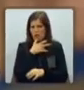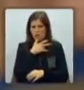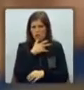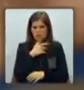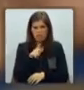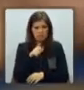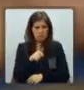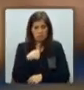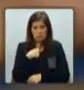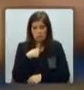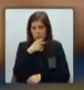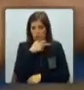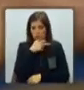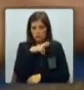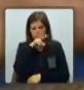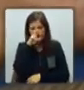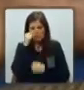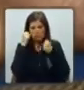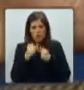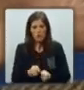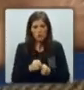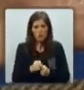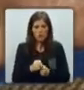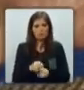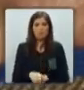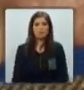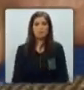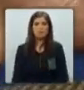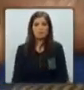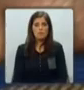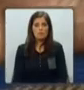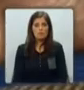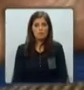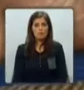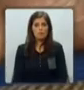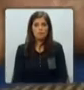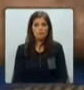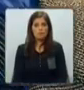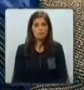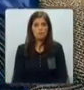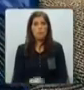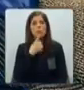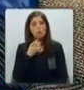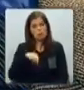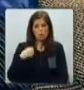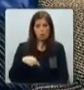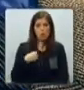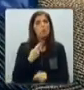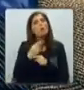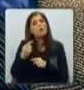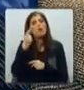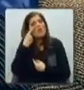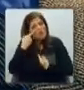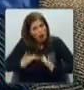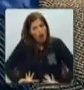smelling burnt flesh, everything. This was something what was terrible for me. Do you ask yourself, why did I